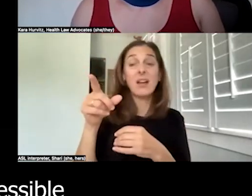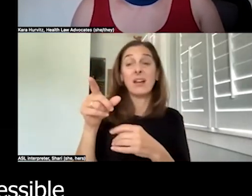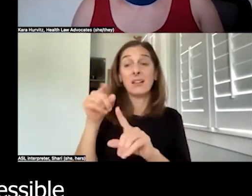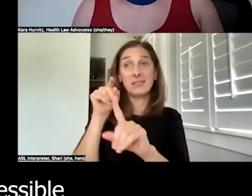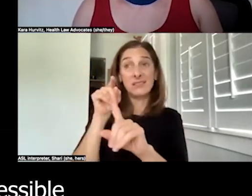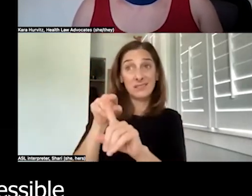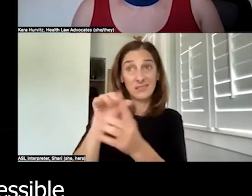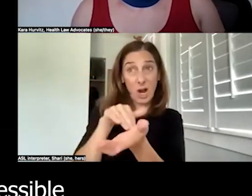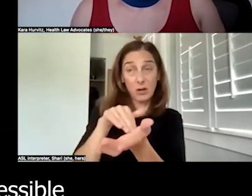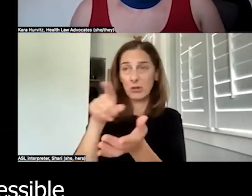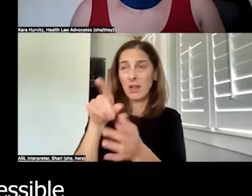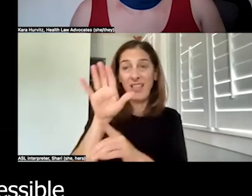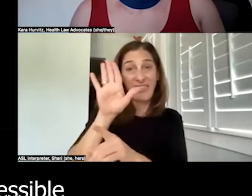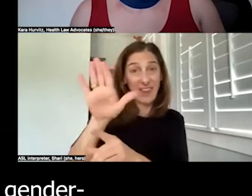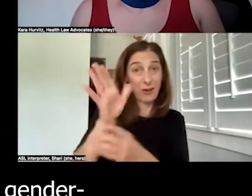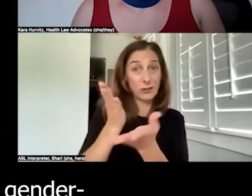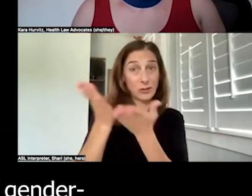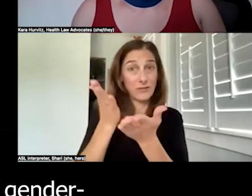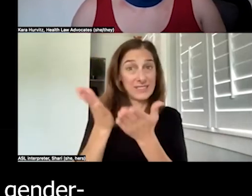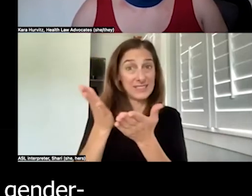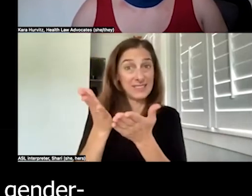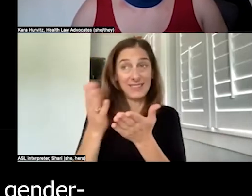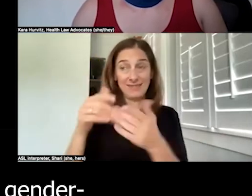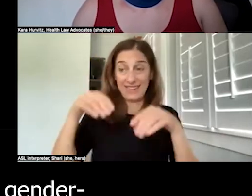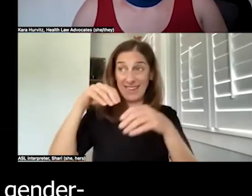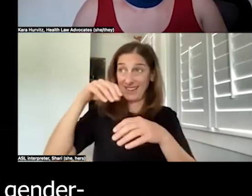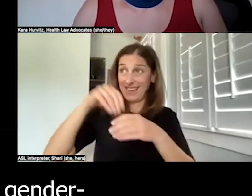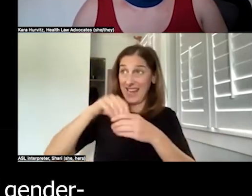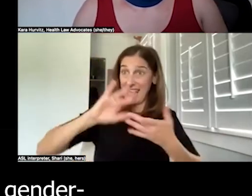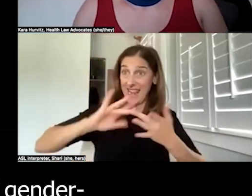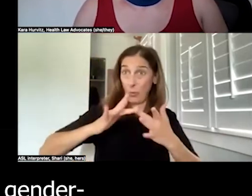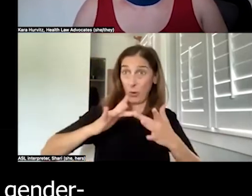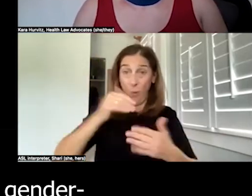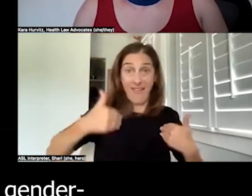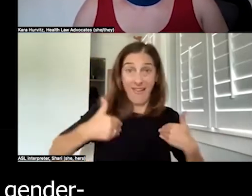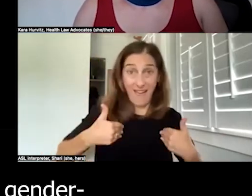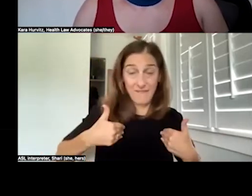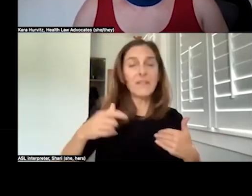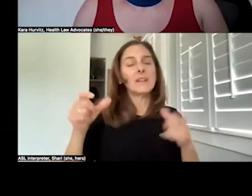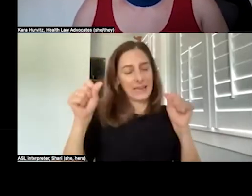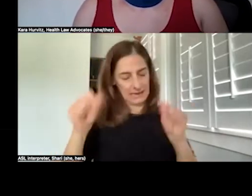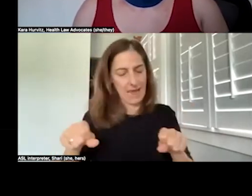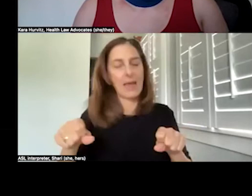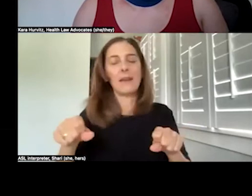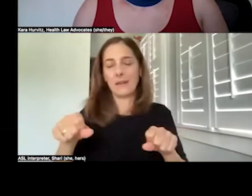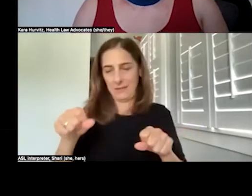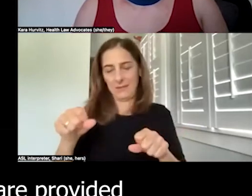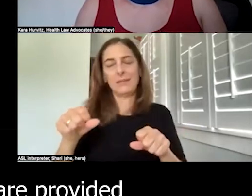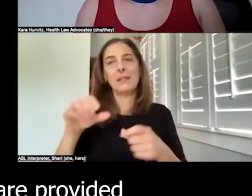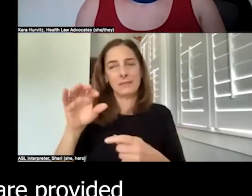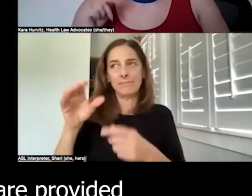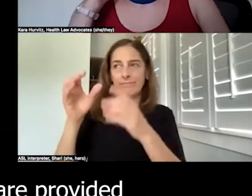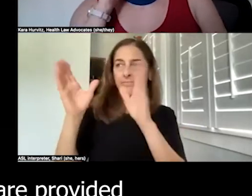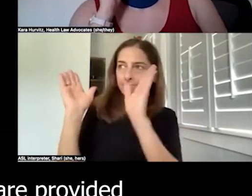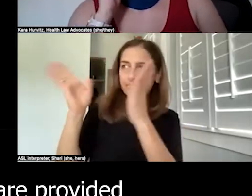of care that is not accessible in network, and certain types of gender affirming care,